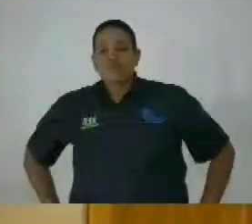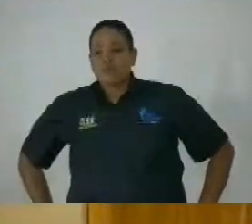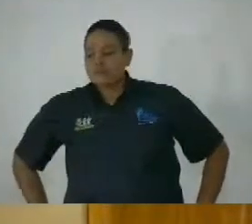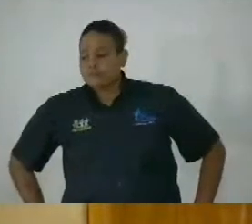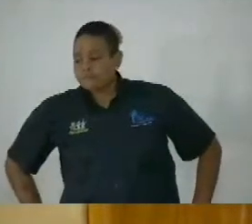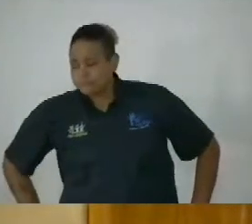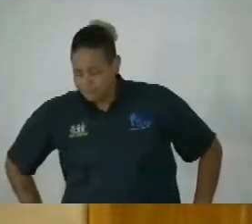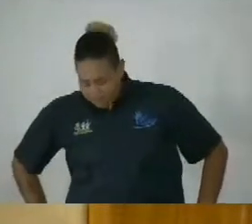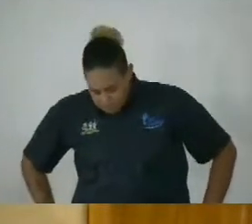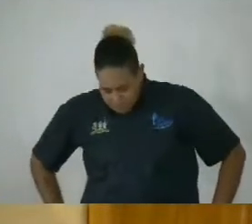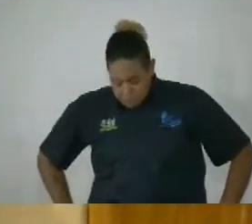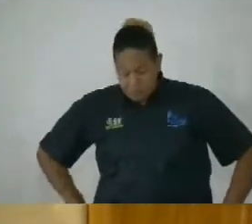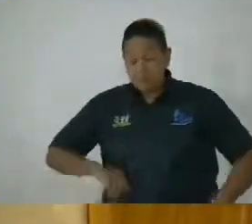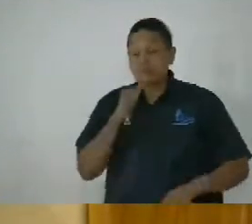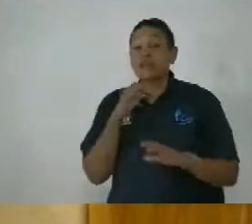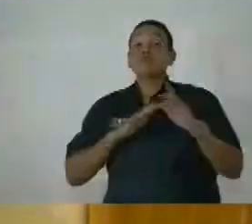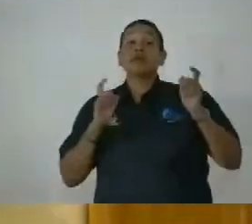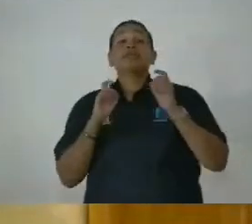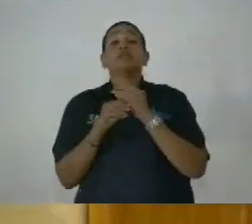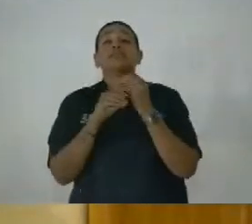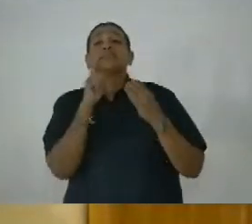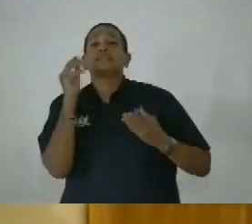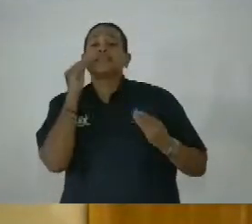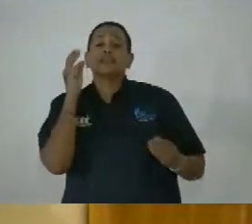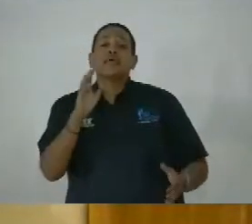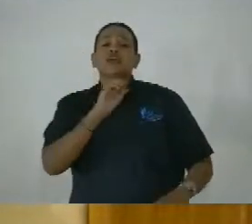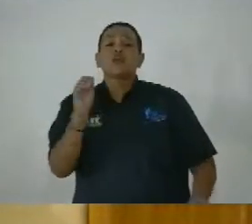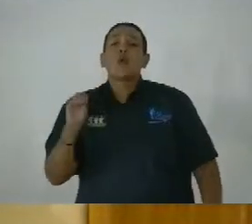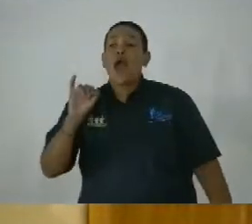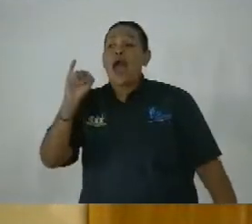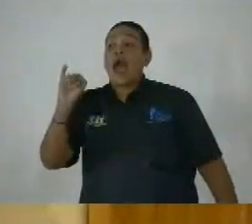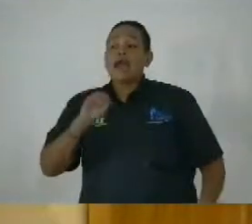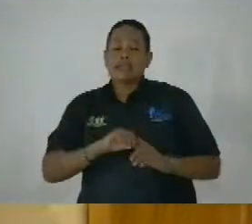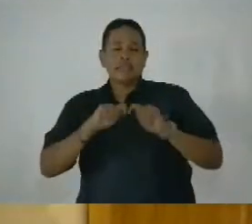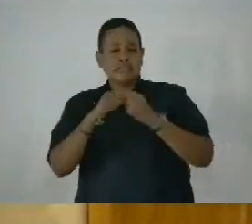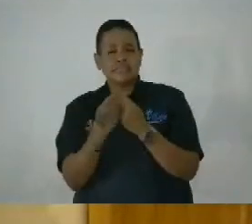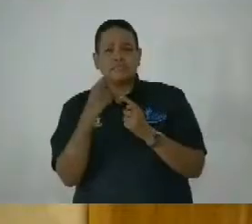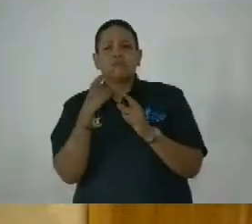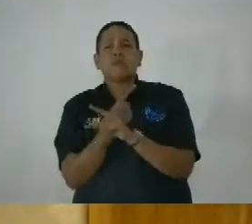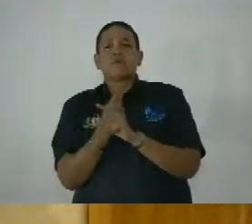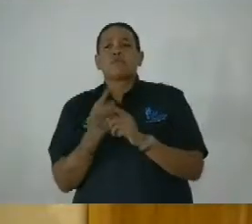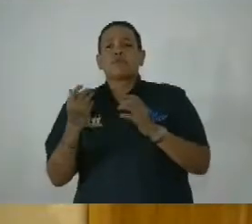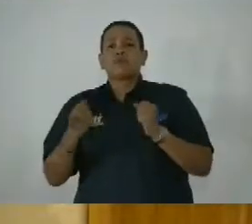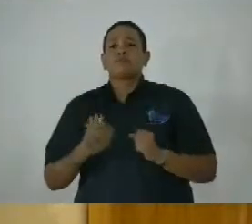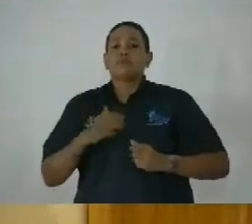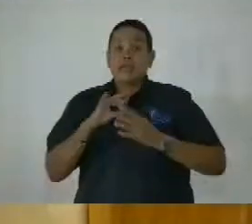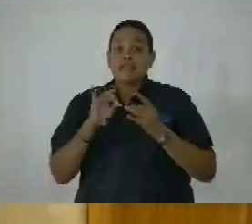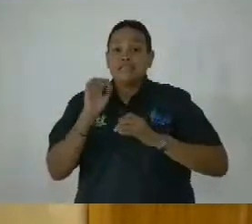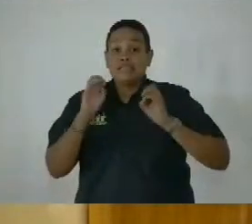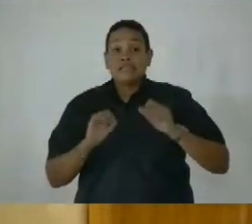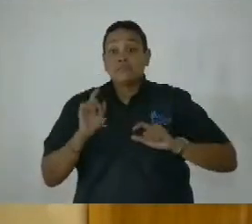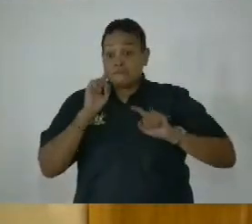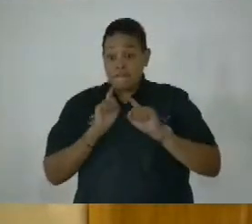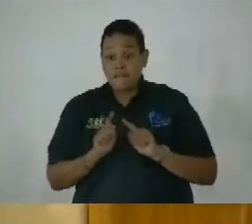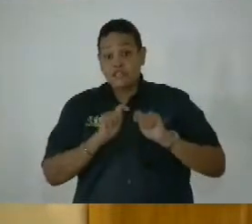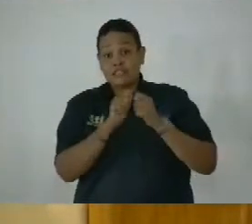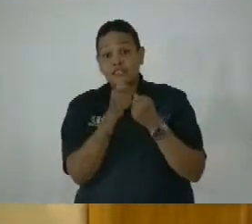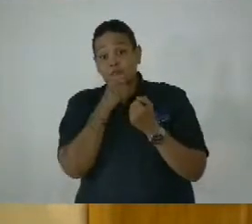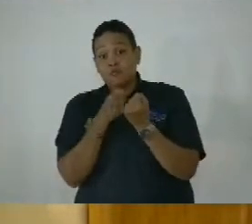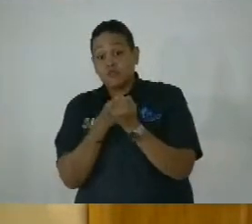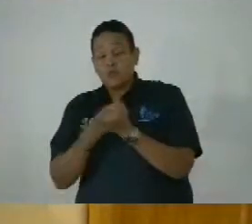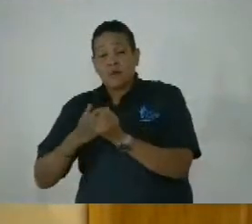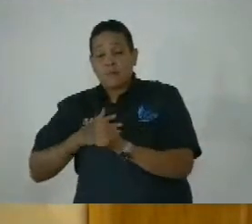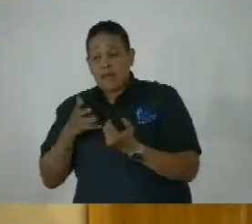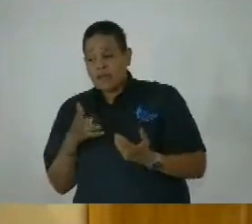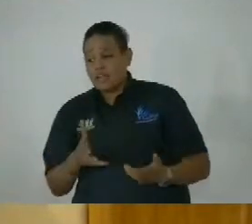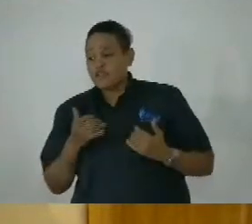Madam Speaker, the saying, "There is no I in team," appropriately captures my sentiment for the various teams that support my being